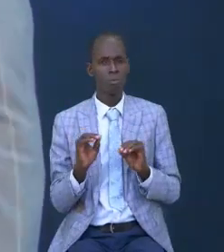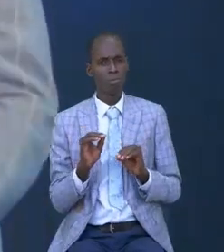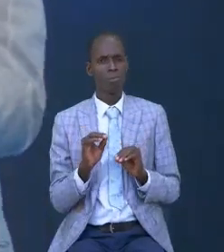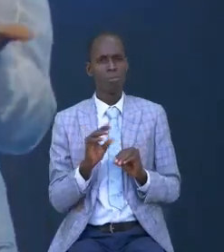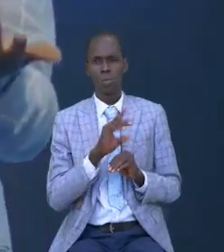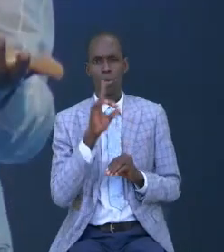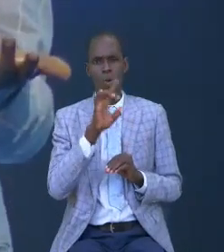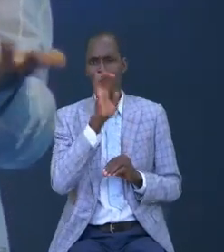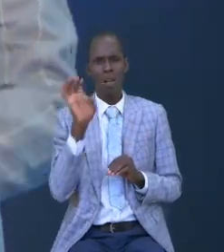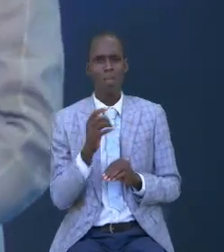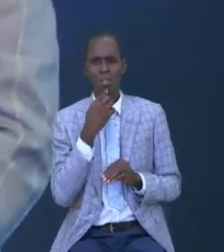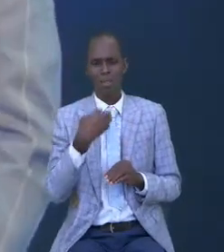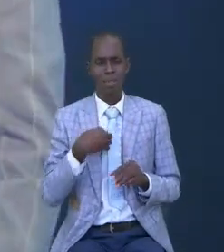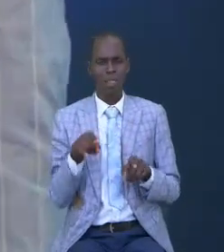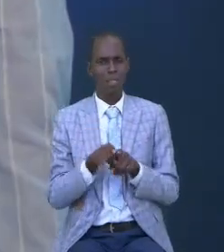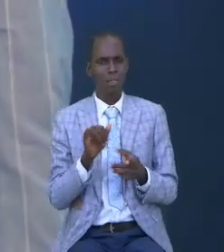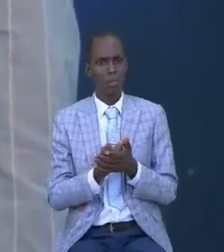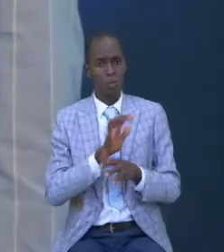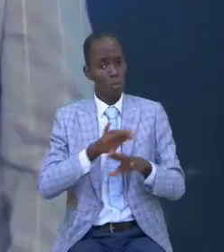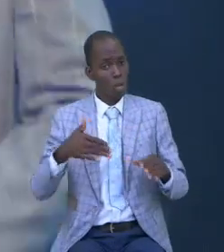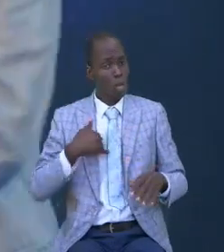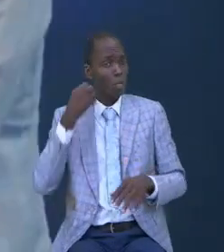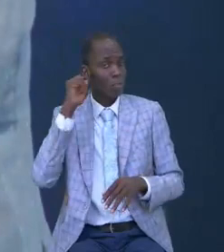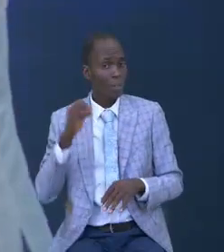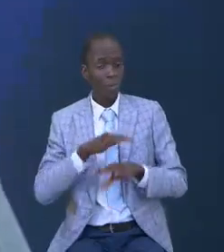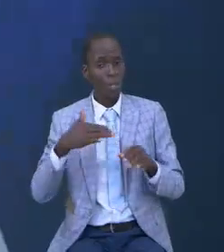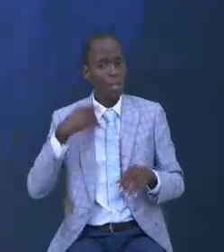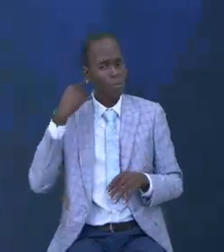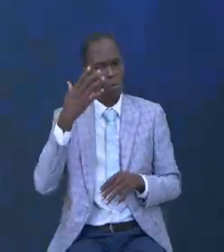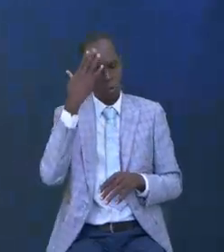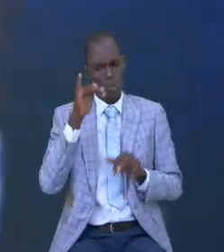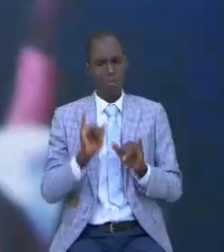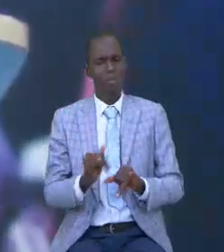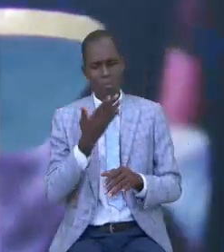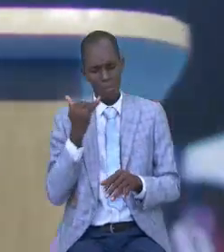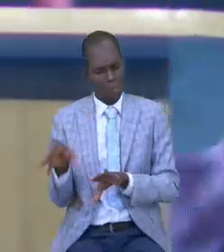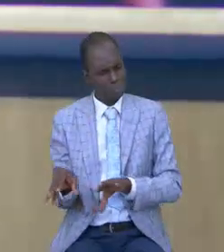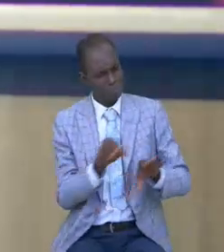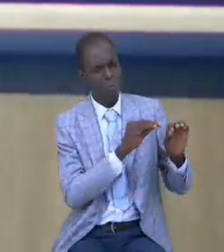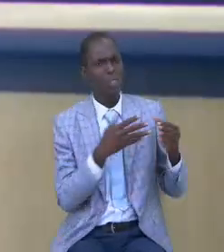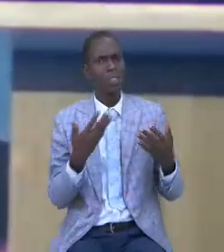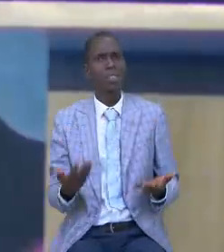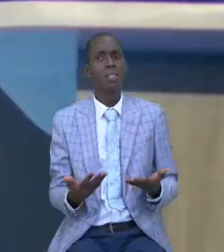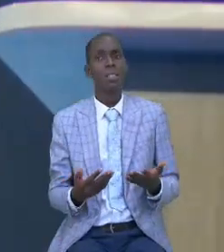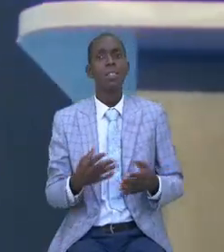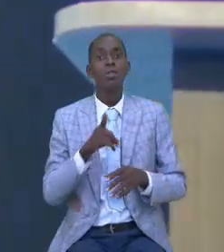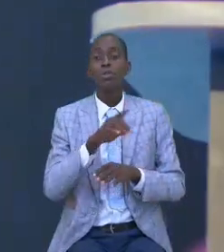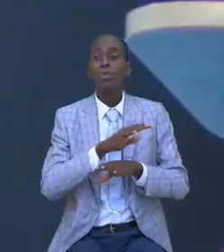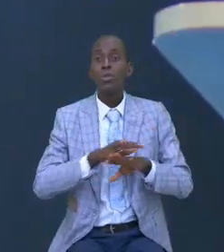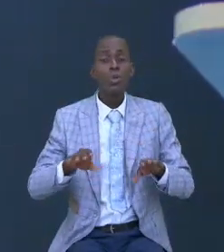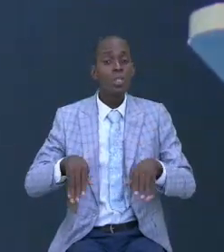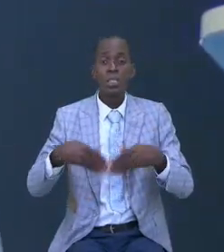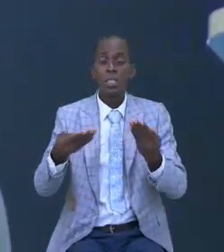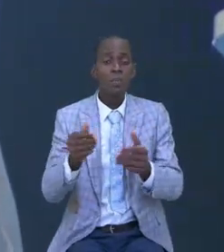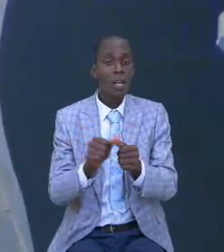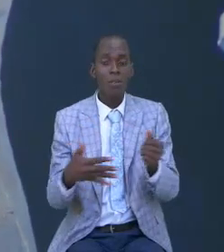him. If they didn't have silver and gold, they just passed on. If they had silver and gold, they gave him. They don't give everything